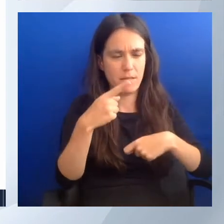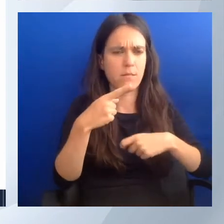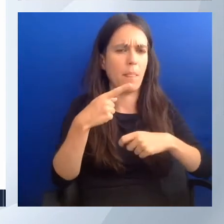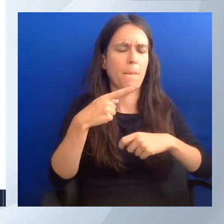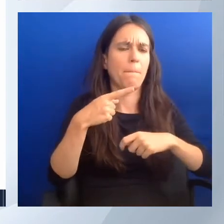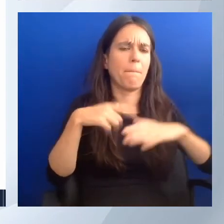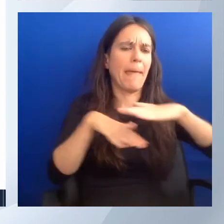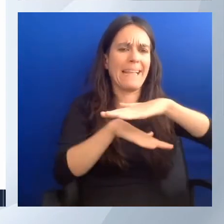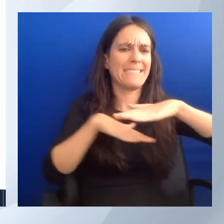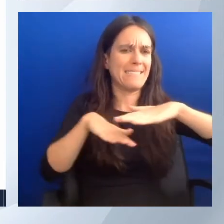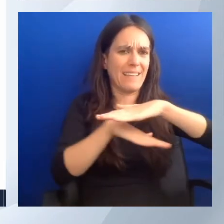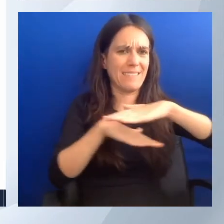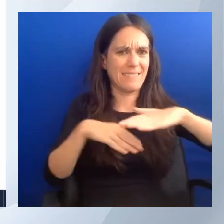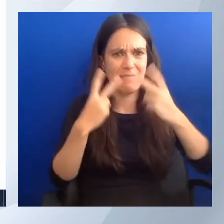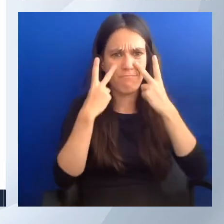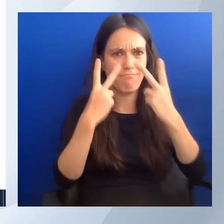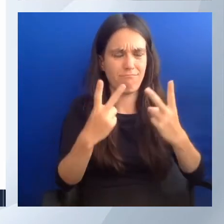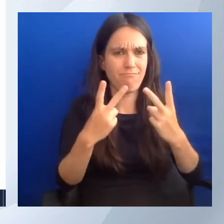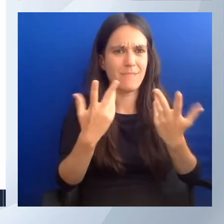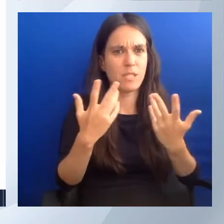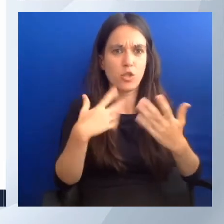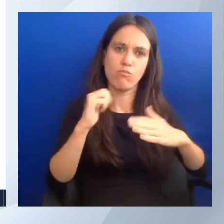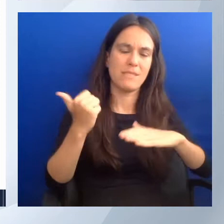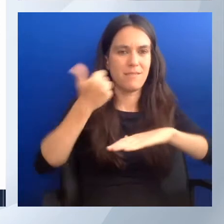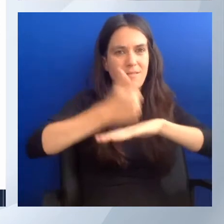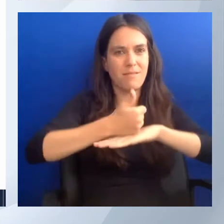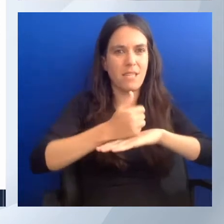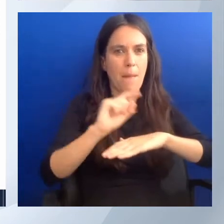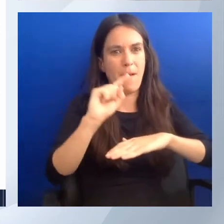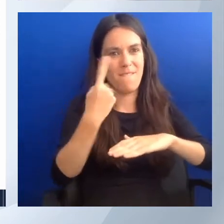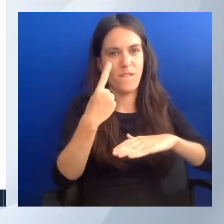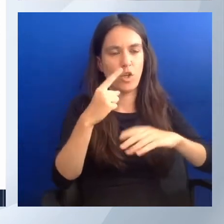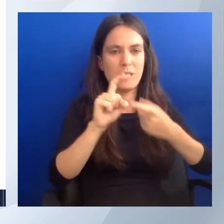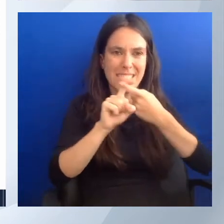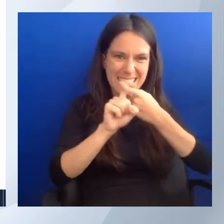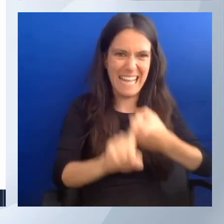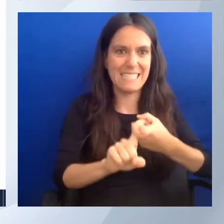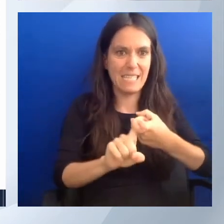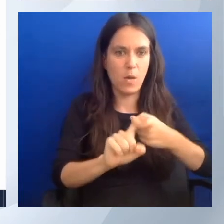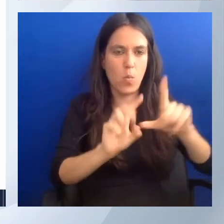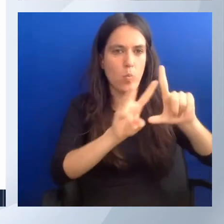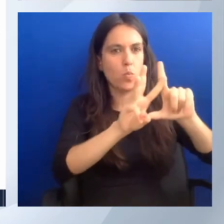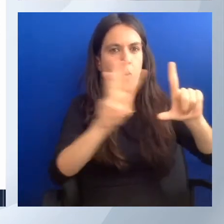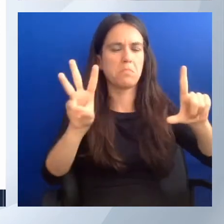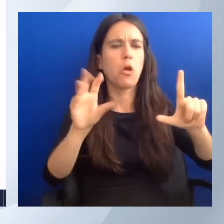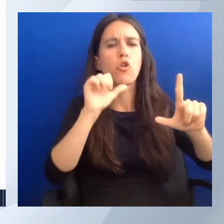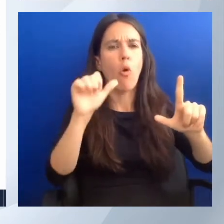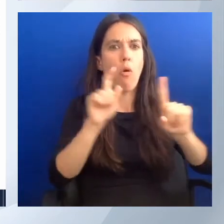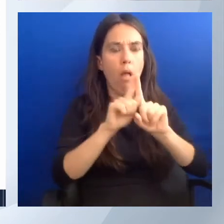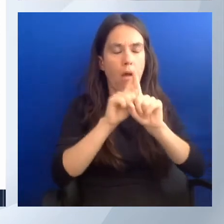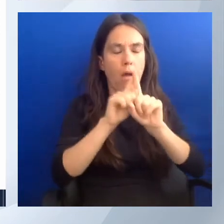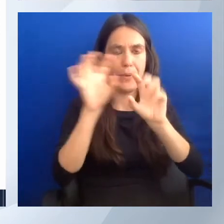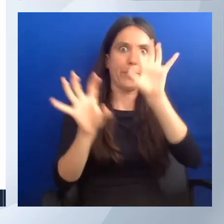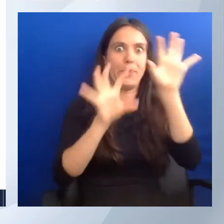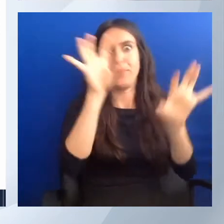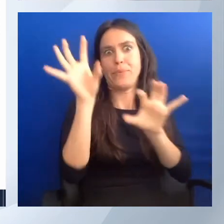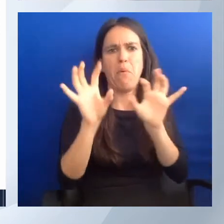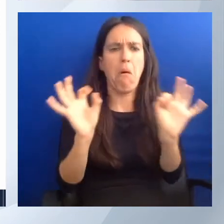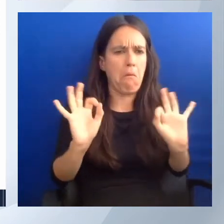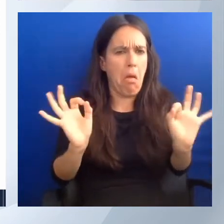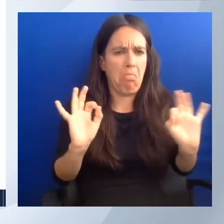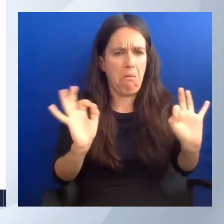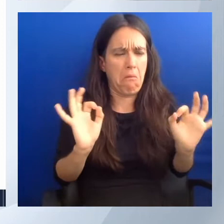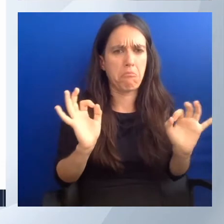do to set up your first static web app. So there's no fancy things there. It's all out-of-the-box